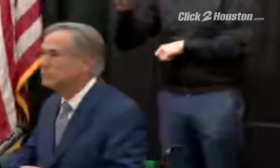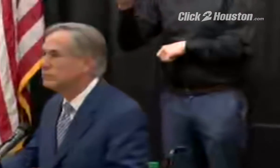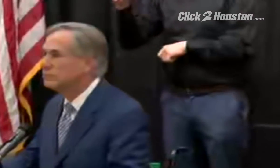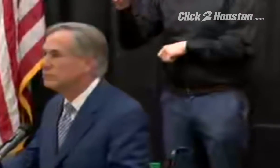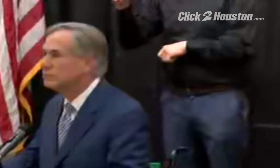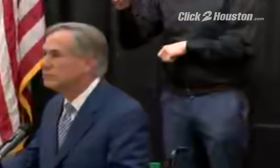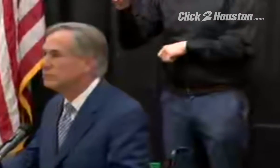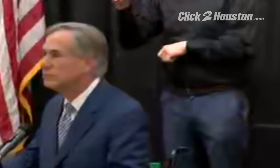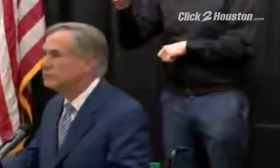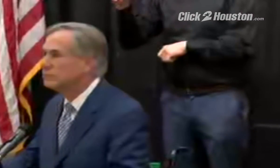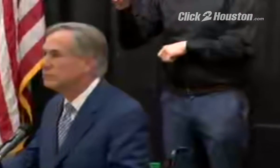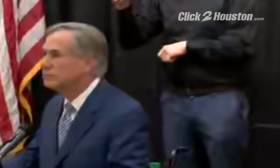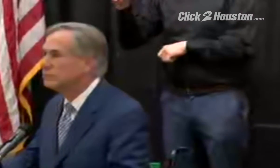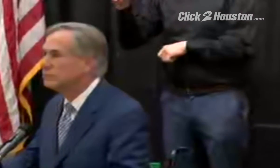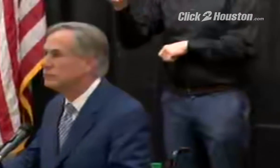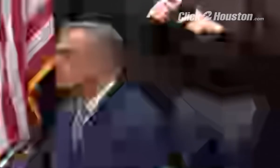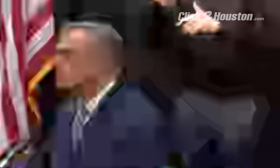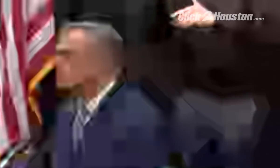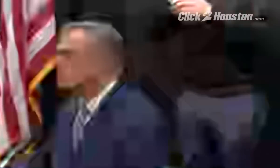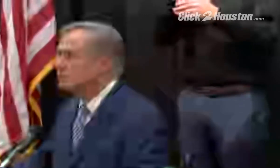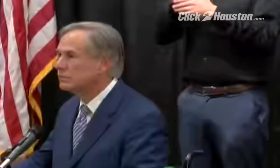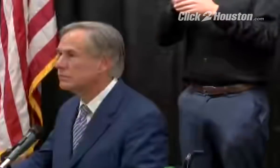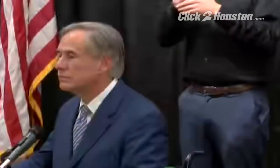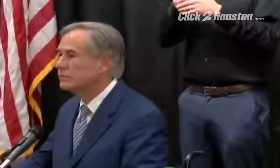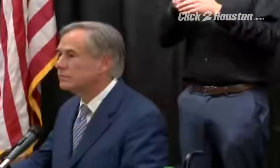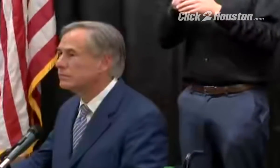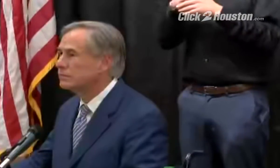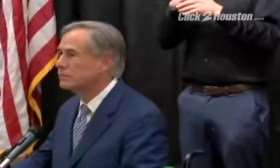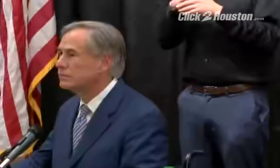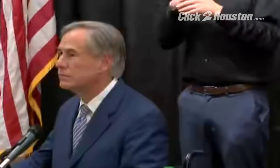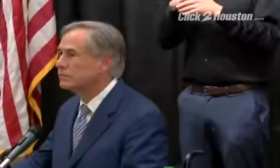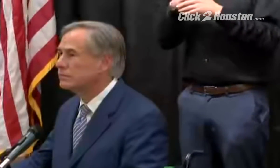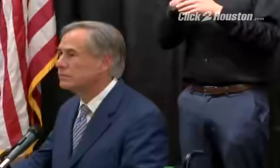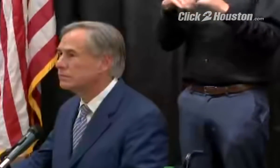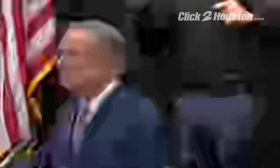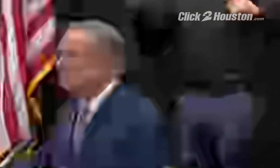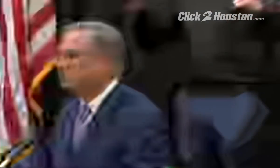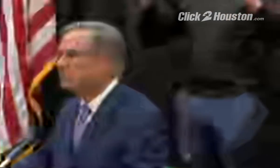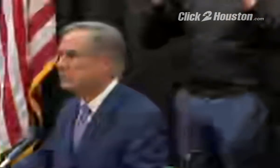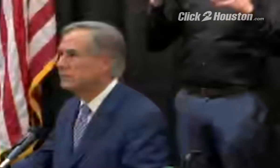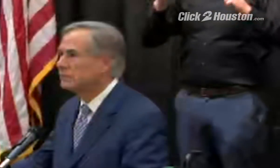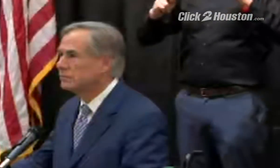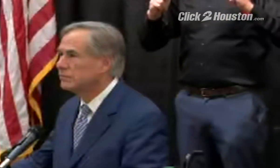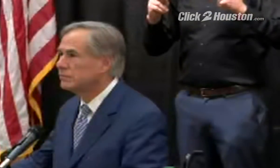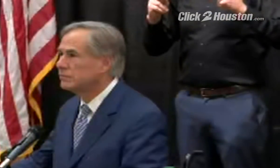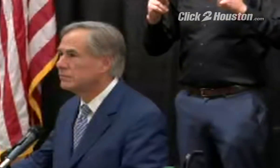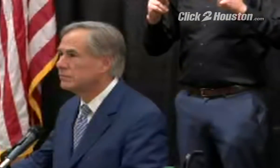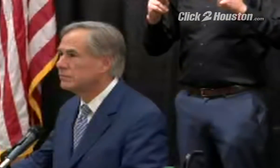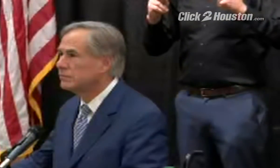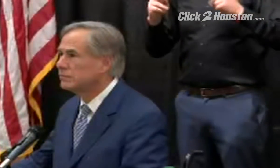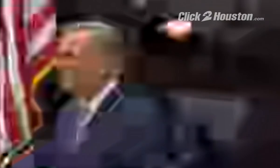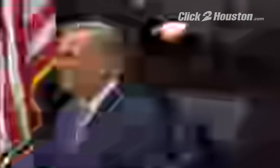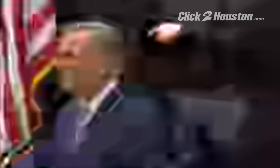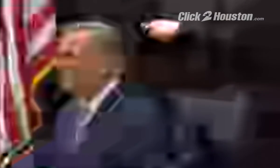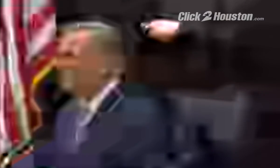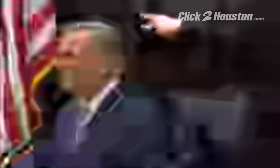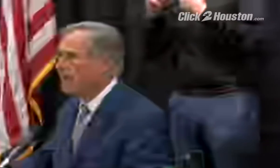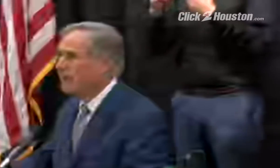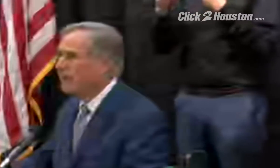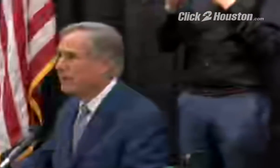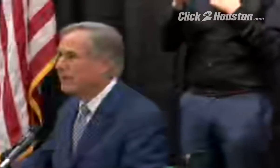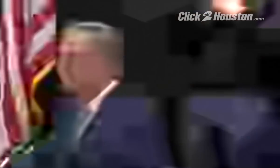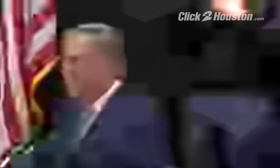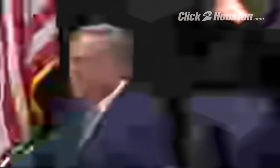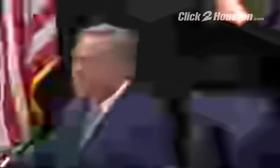The large indoor gatherings, I mean, what Hebrews does, especially like luncheons, dinners, high school basketball